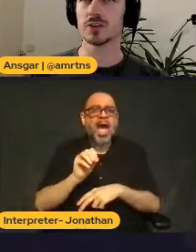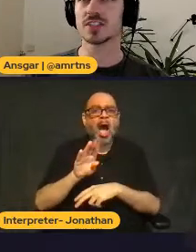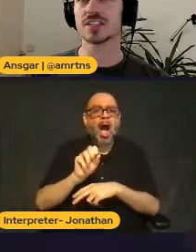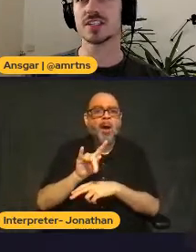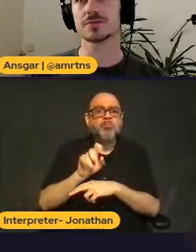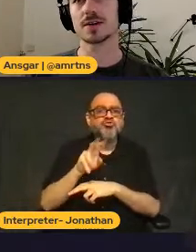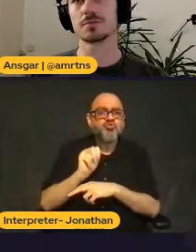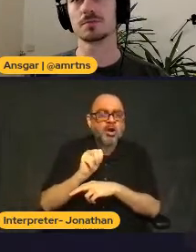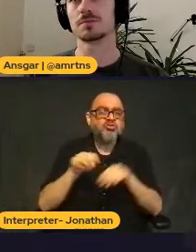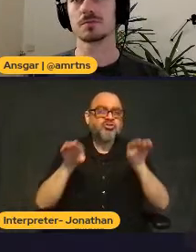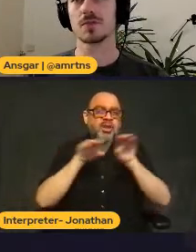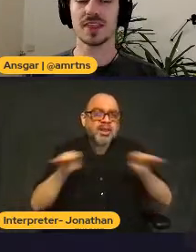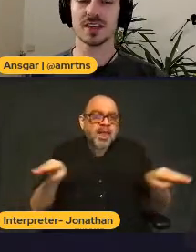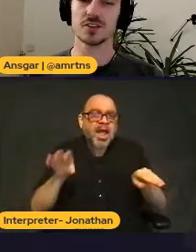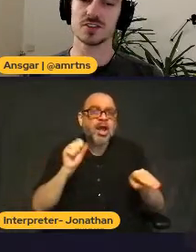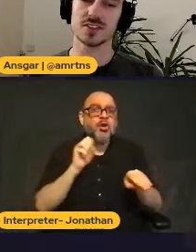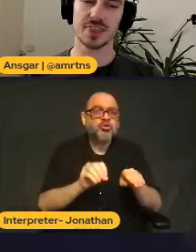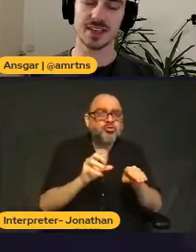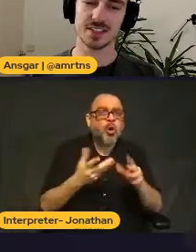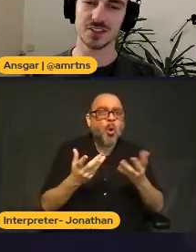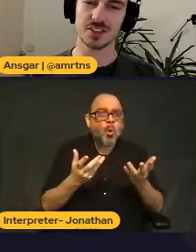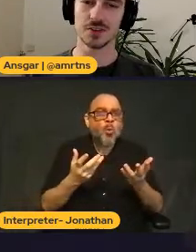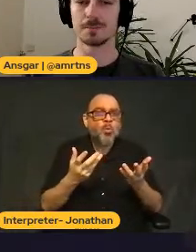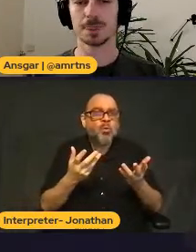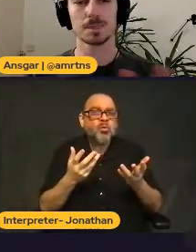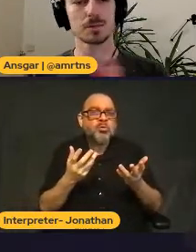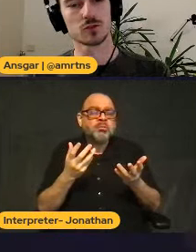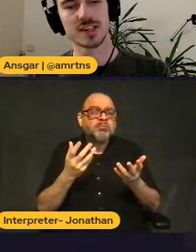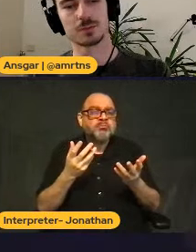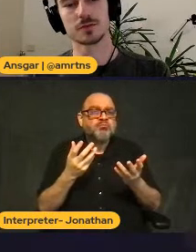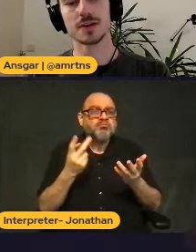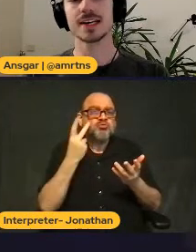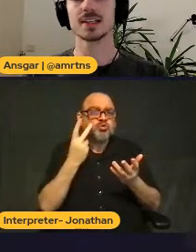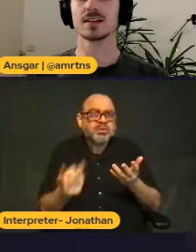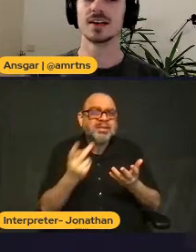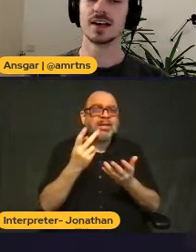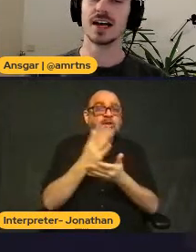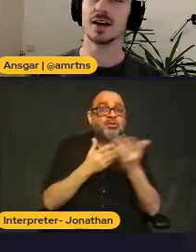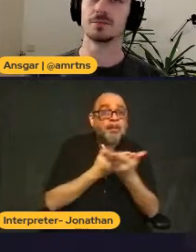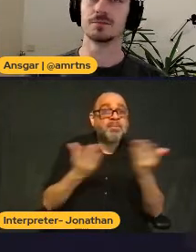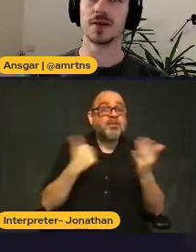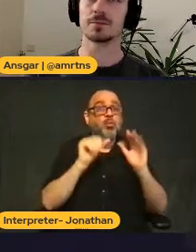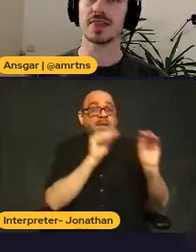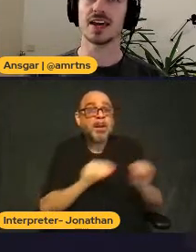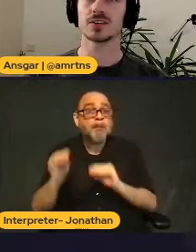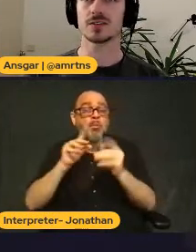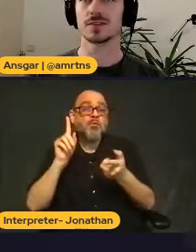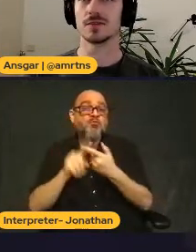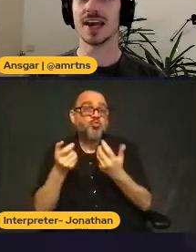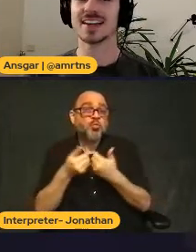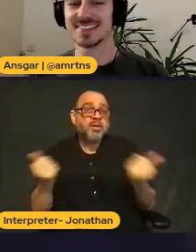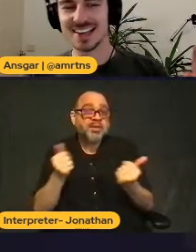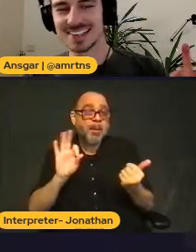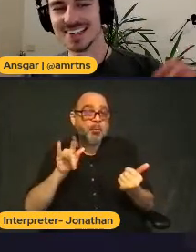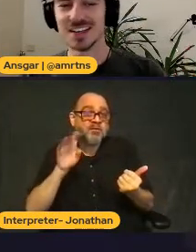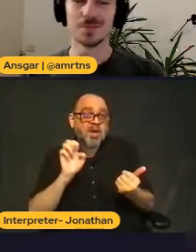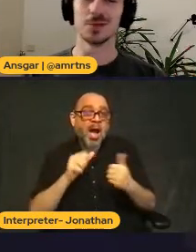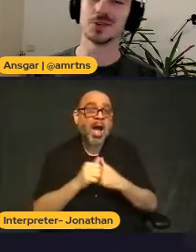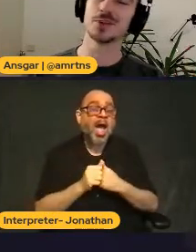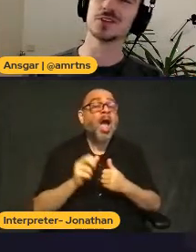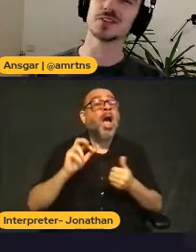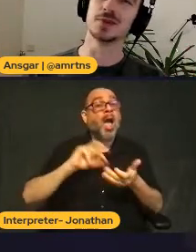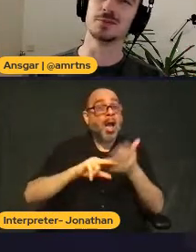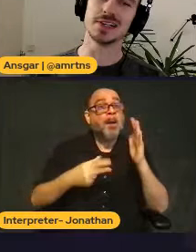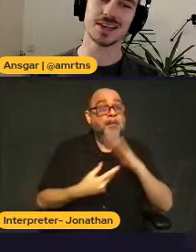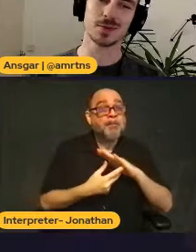the verbosity of some things you do to a separate file, and by that accidentally